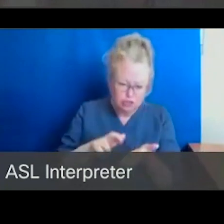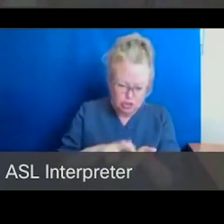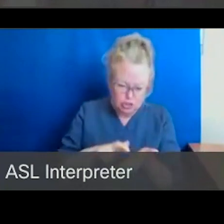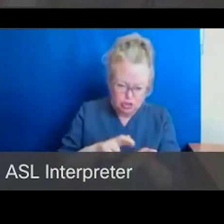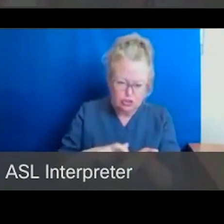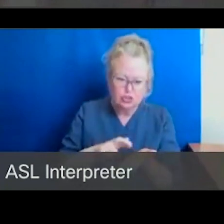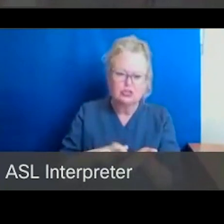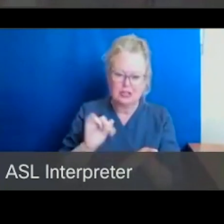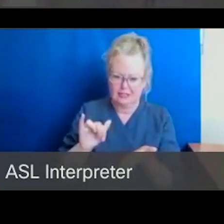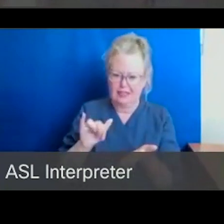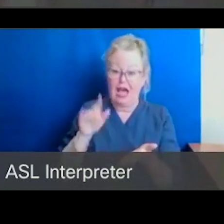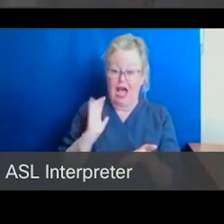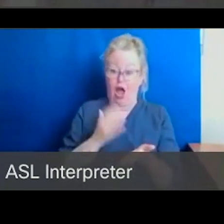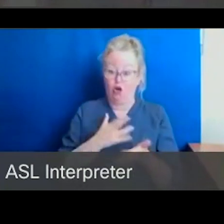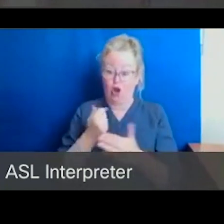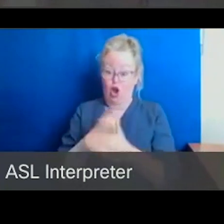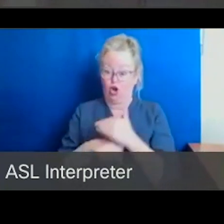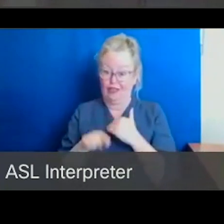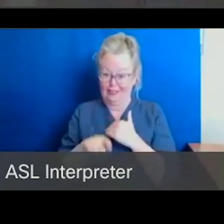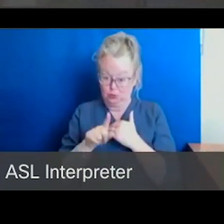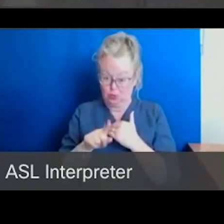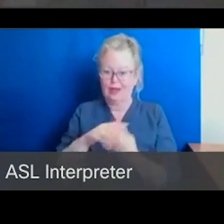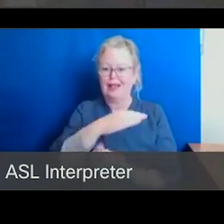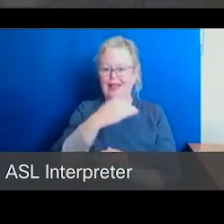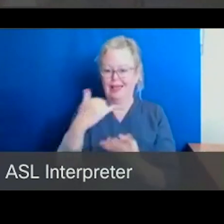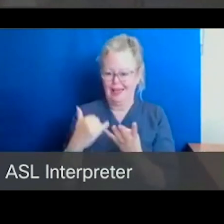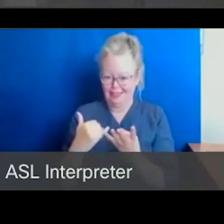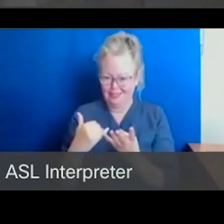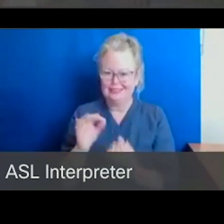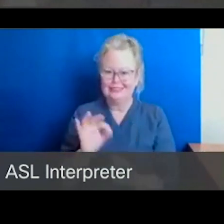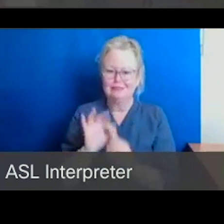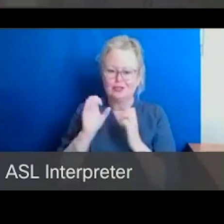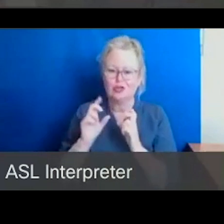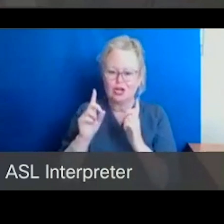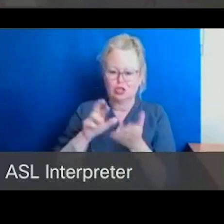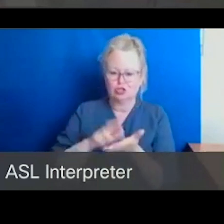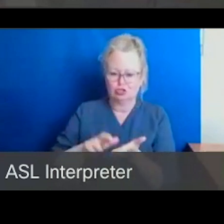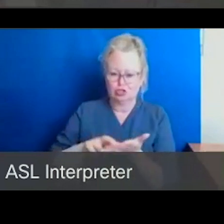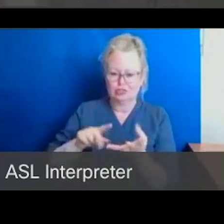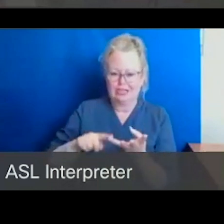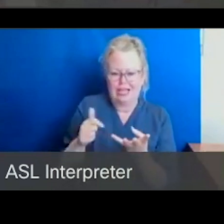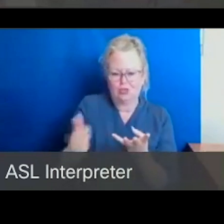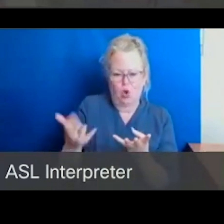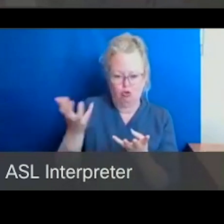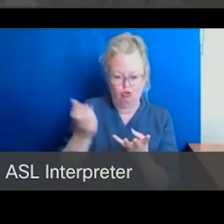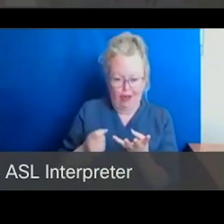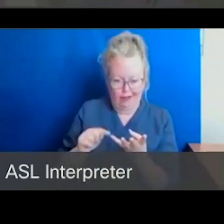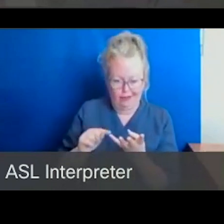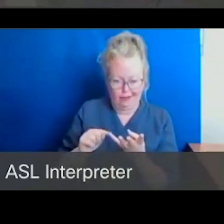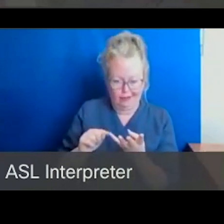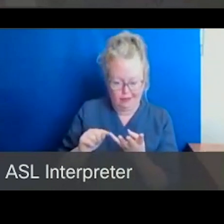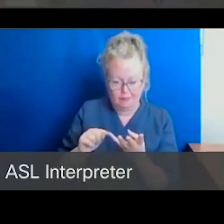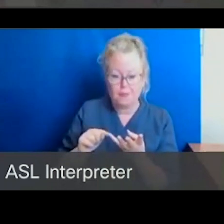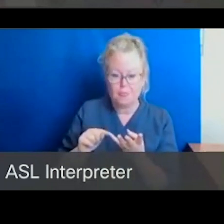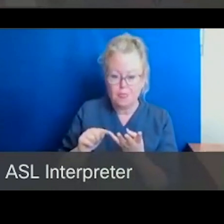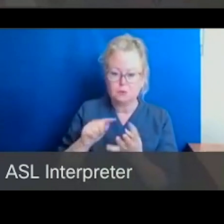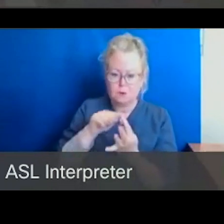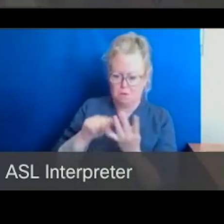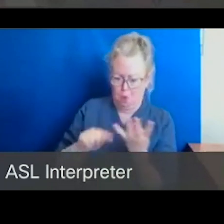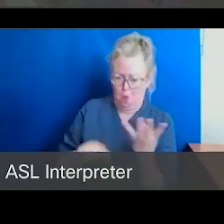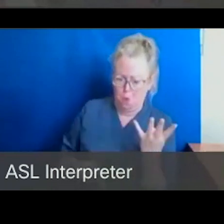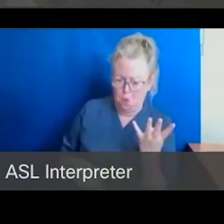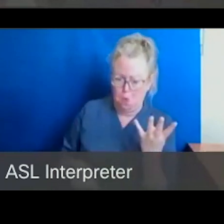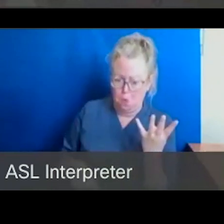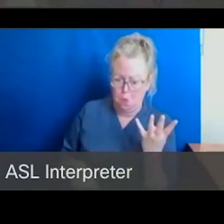be housed, and the National Center for Special Education Research also runs separate grant programs. It's important to note